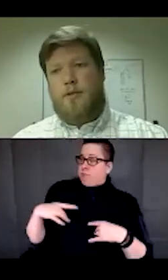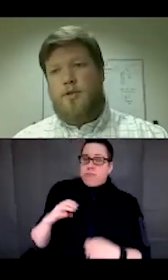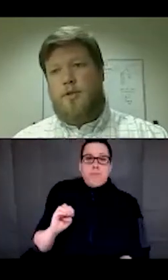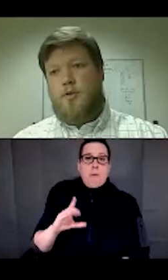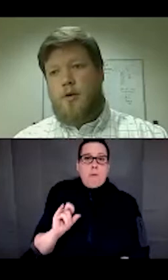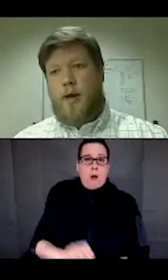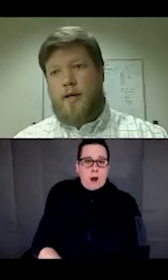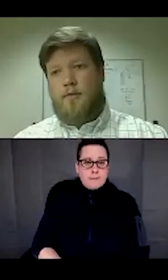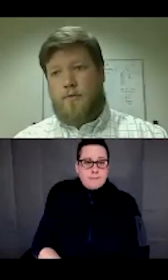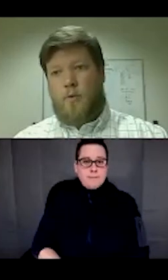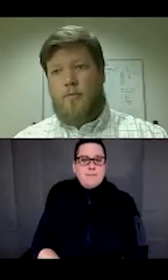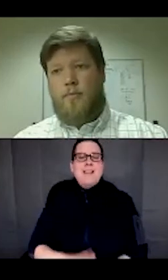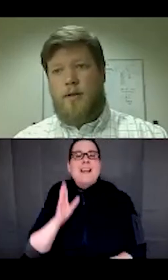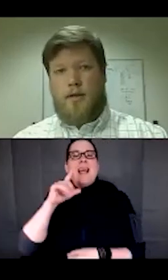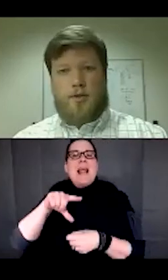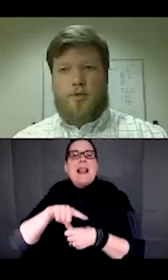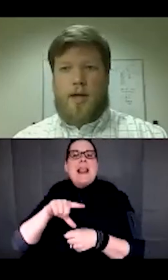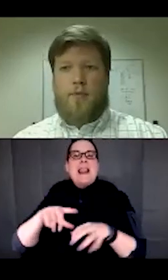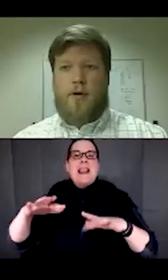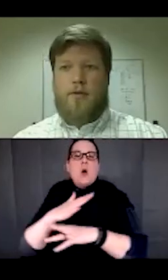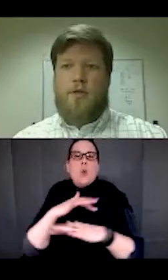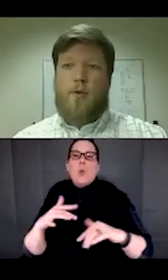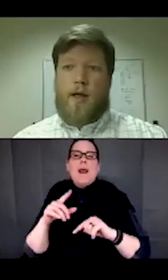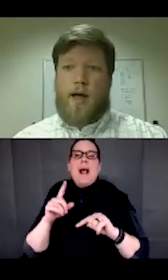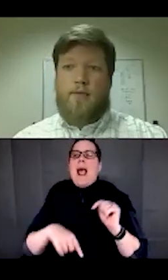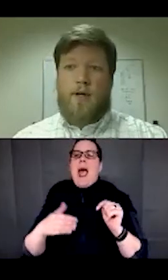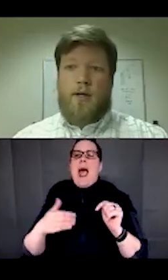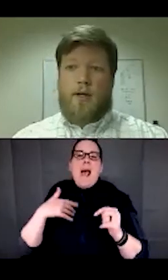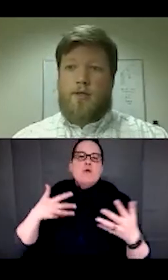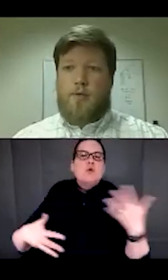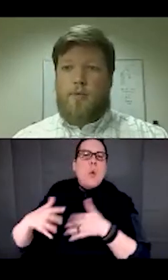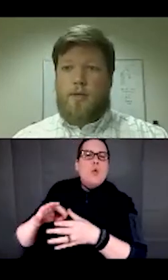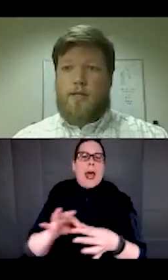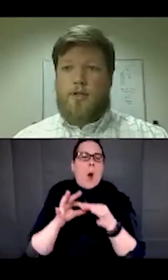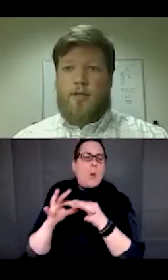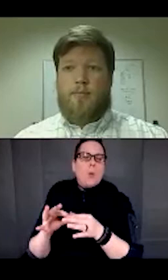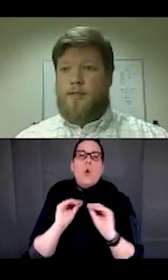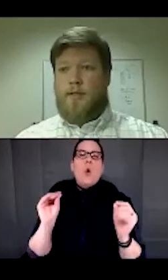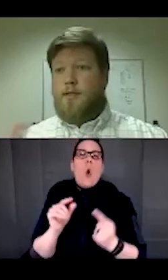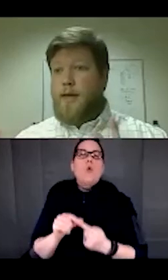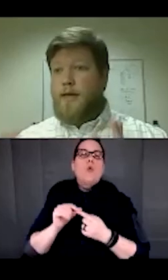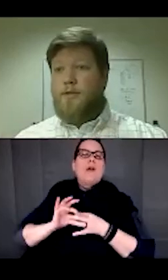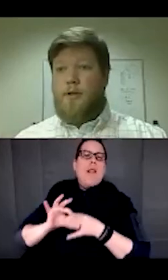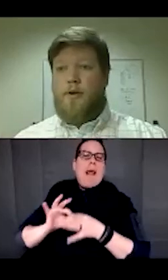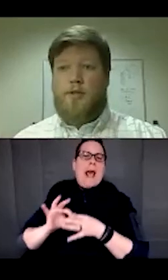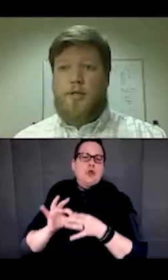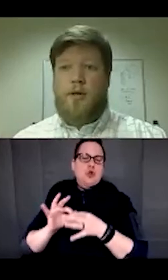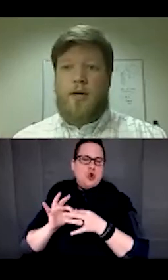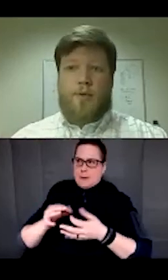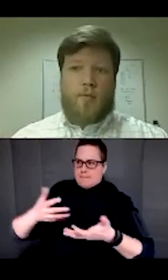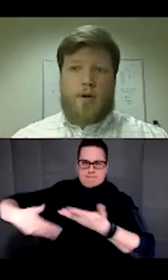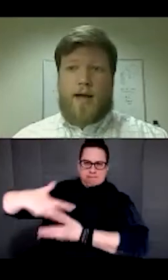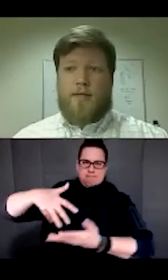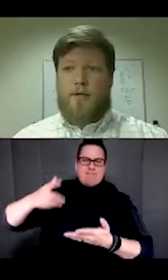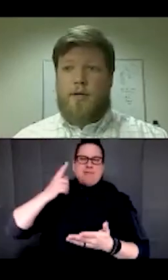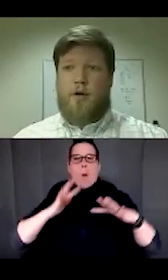liquid solution, there's no way to form a social network. There's no way to have a unique relationship based on space or interaction with